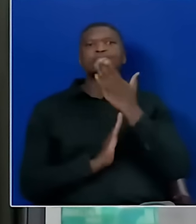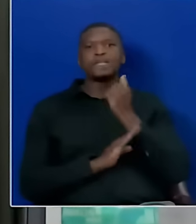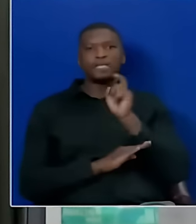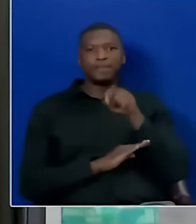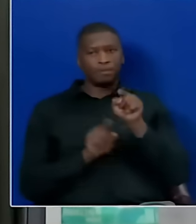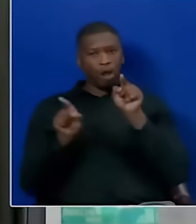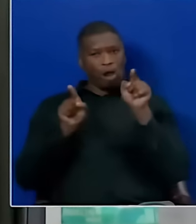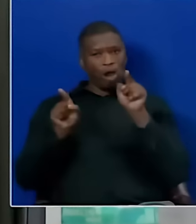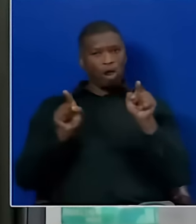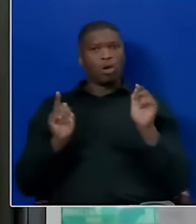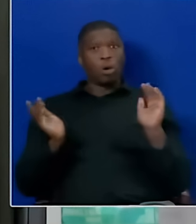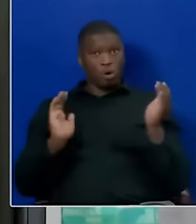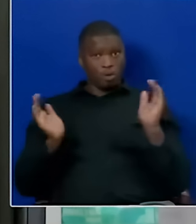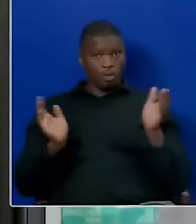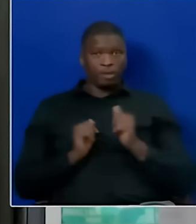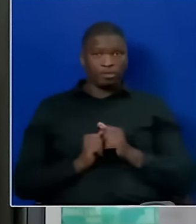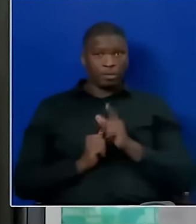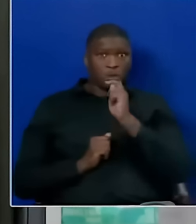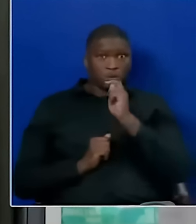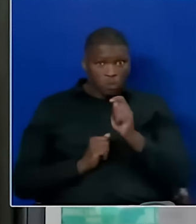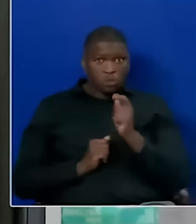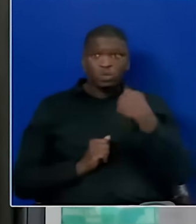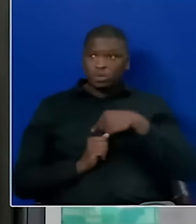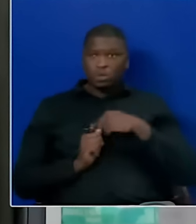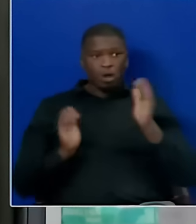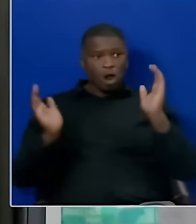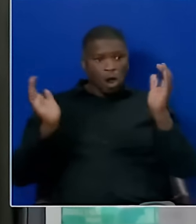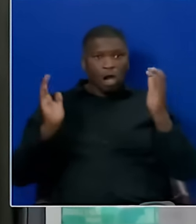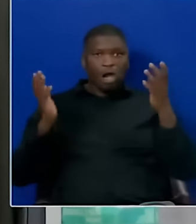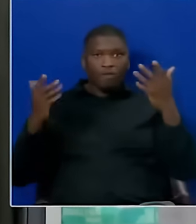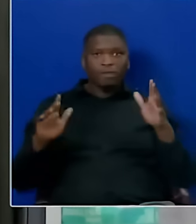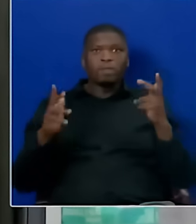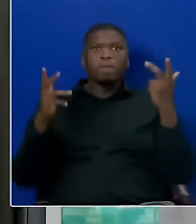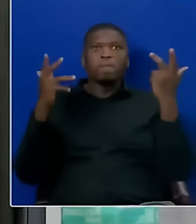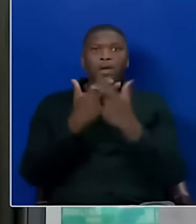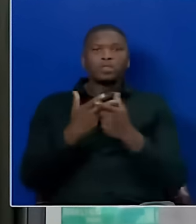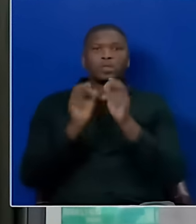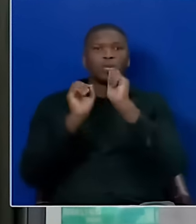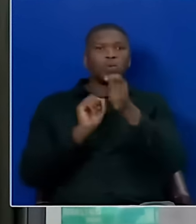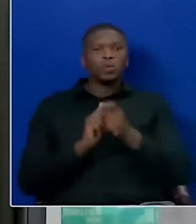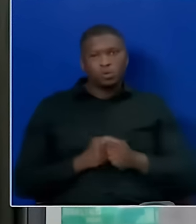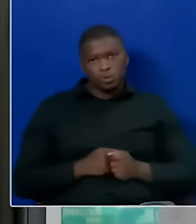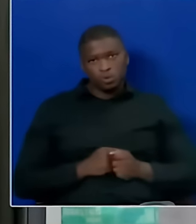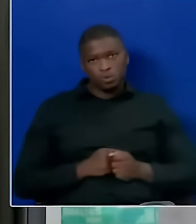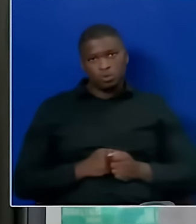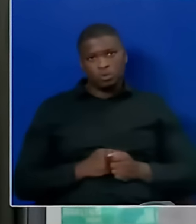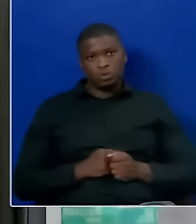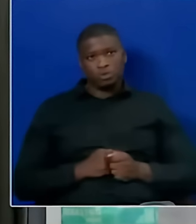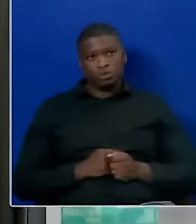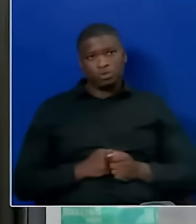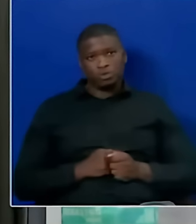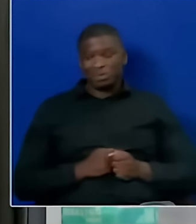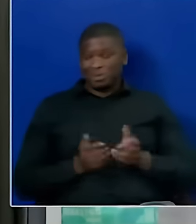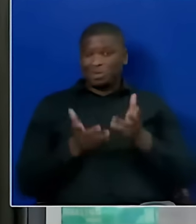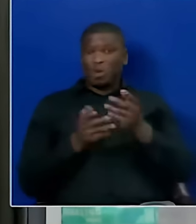they were compared, a positive was made. So that could be the only way in which a person will